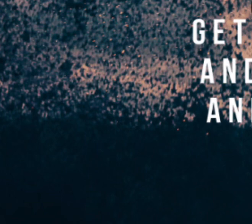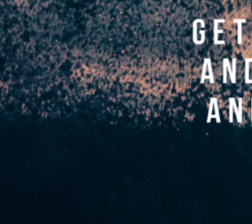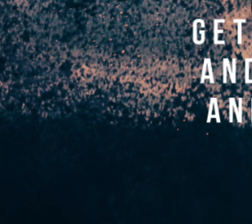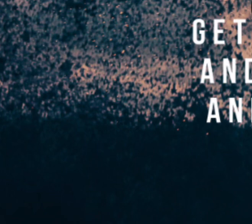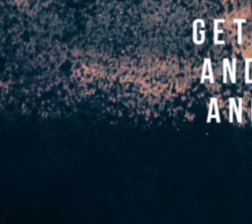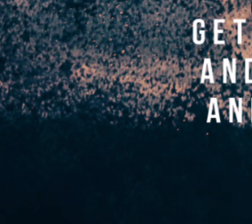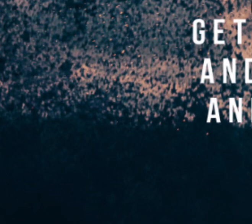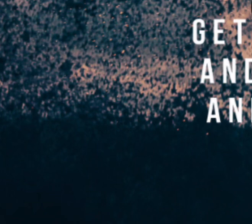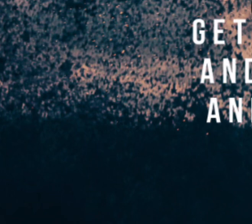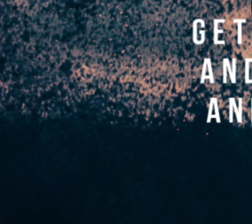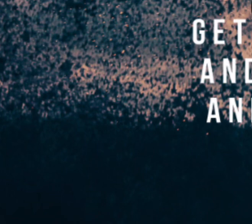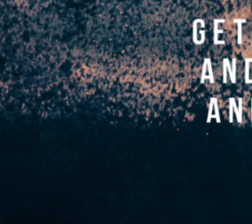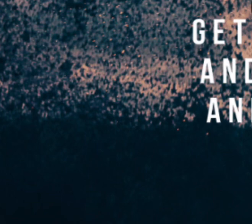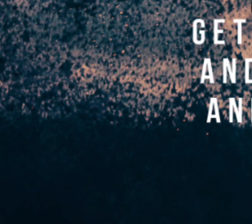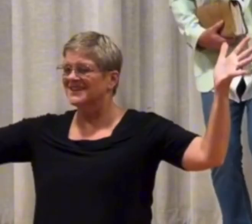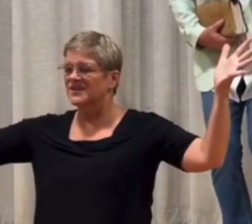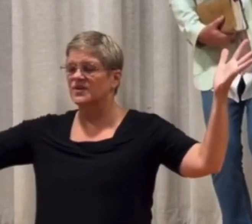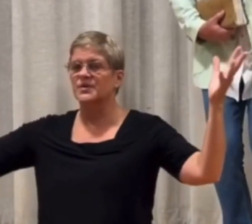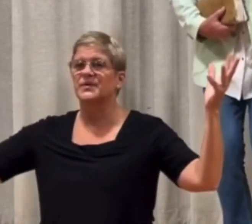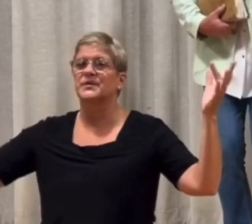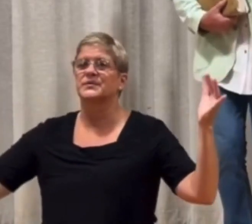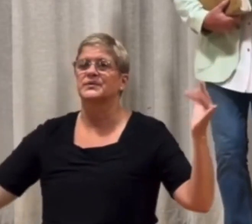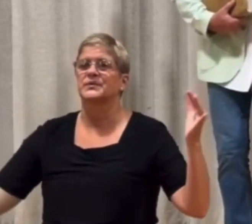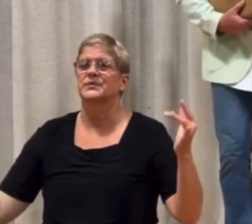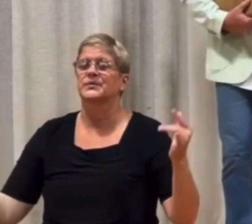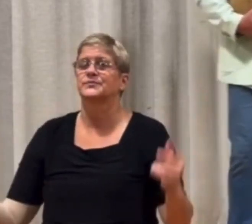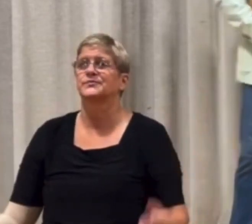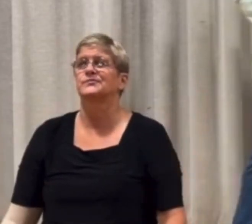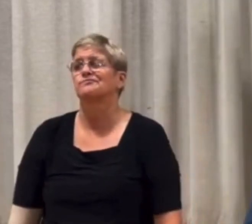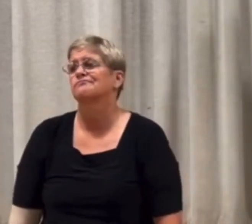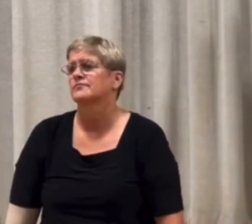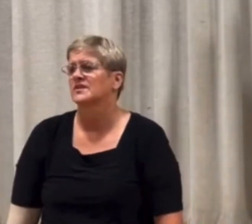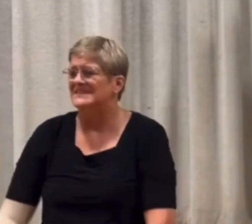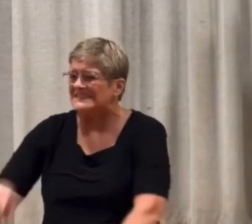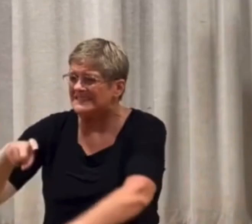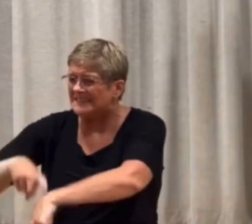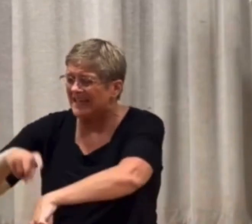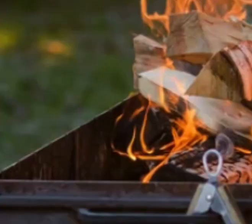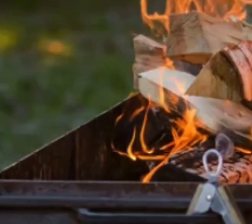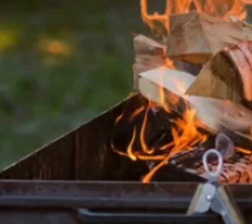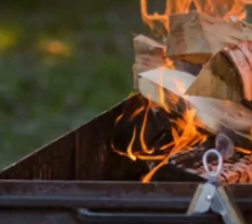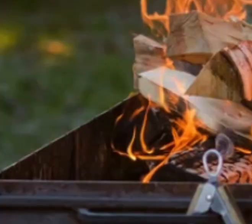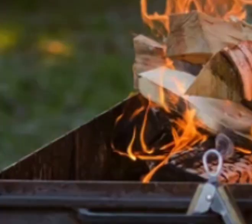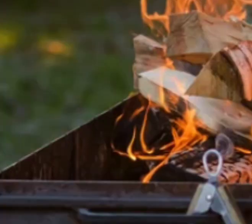fire. But it's time for you to take the poker